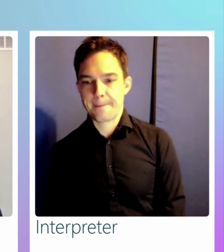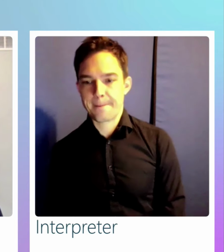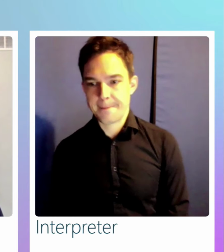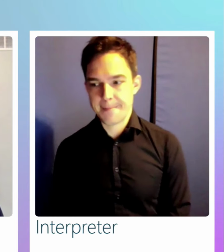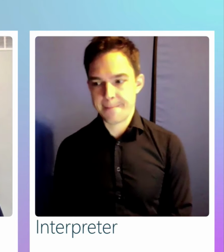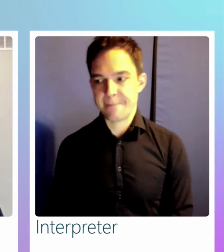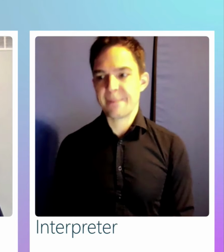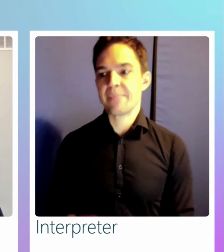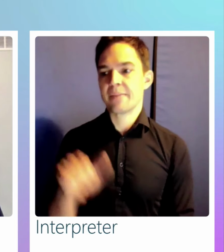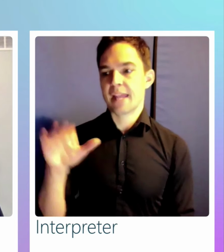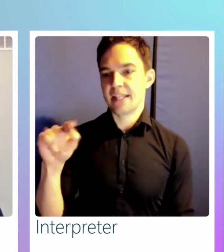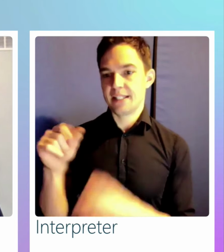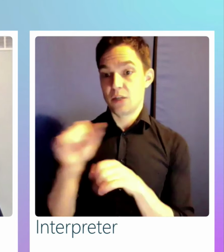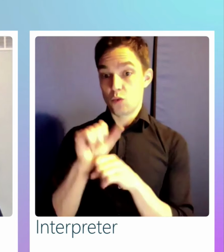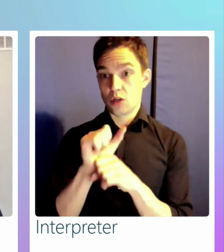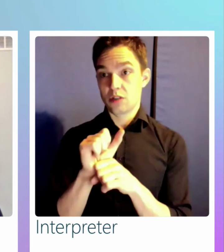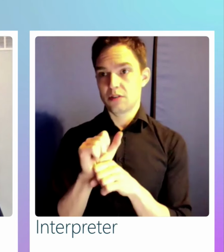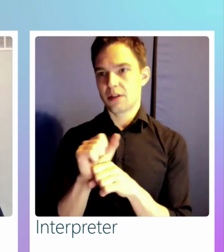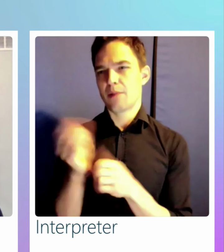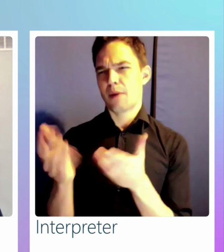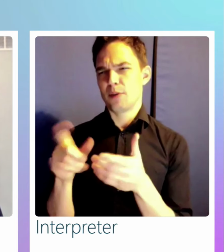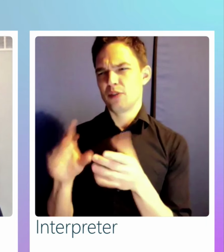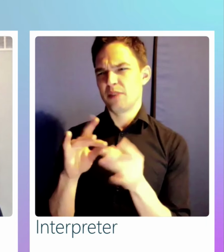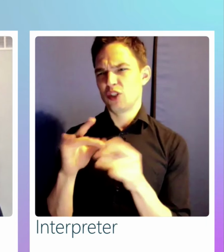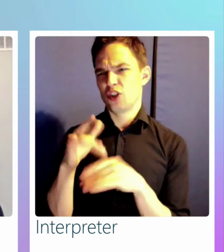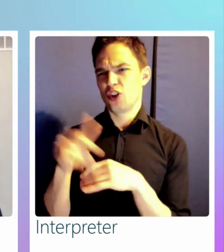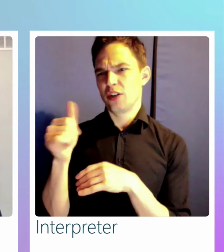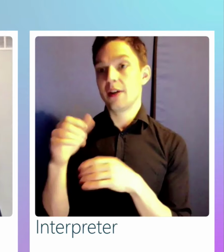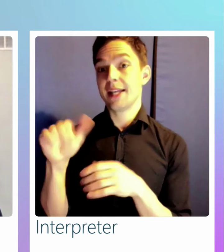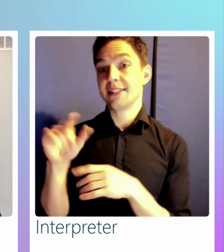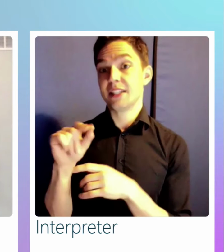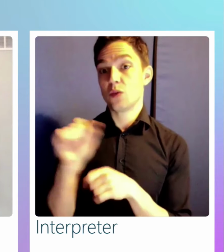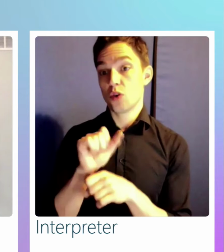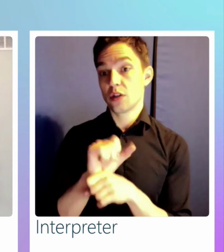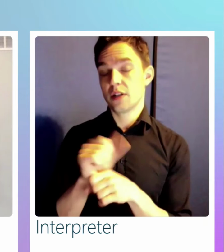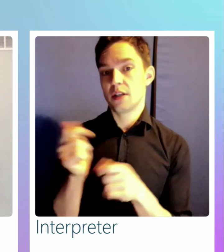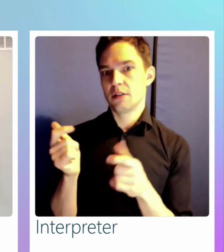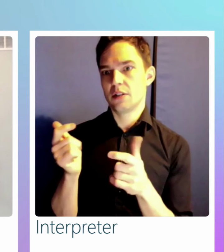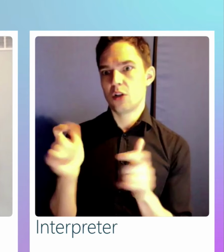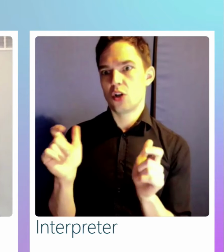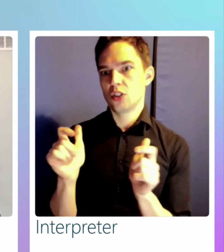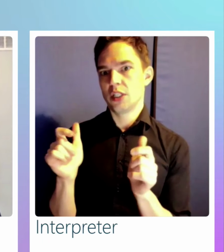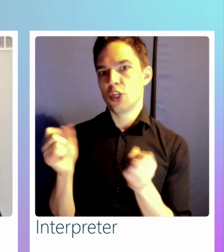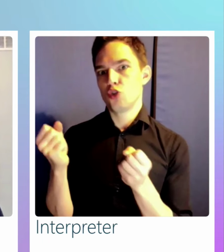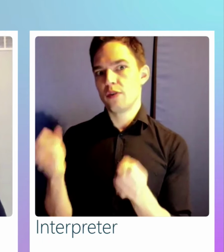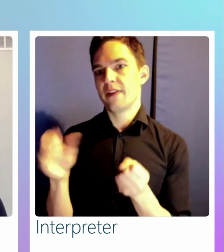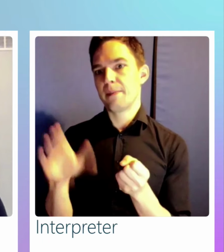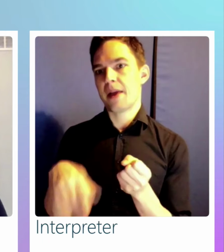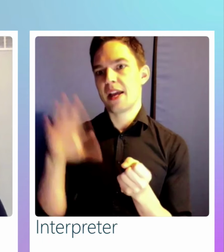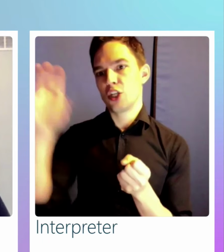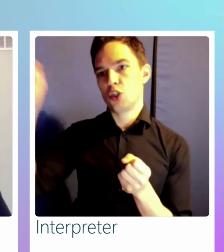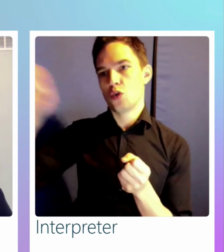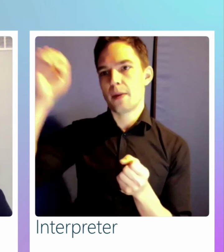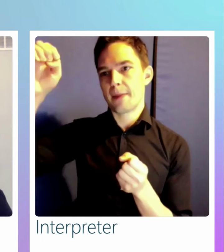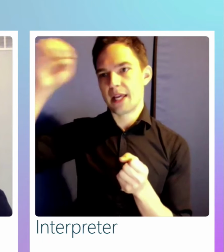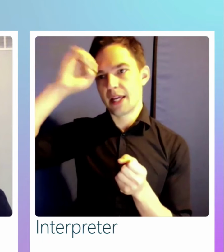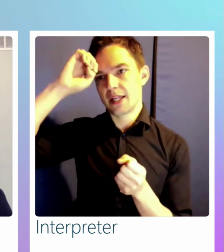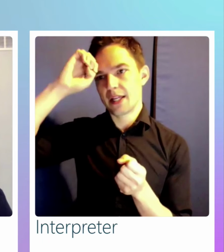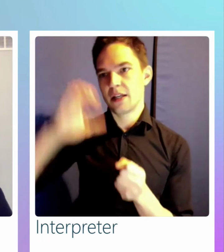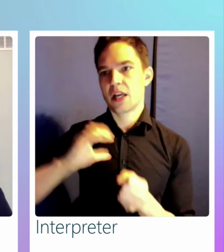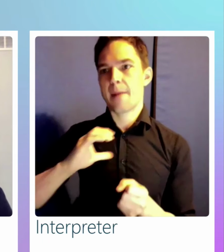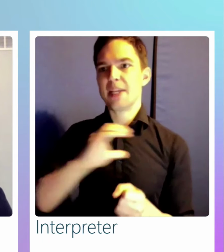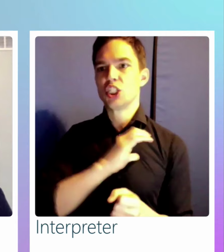ACT work, I probably should have mentioned this earlier. ACT work is largely driven by the European Commission.